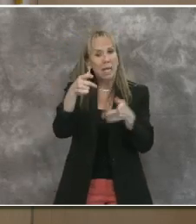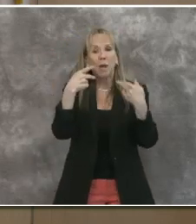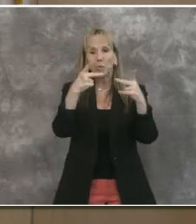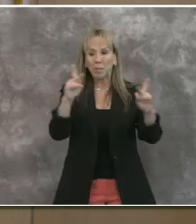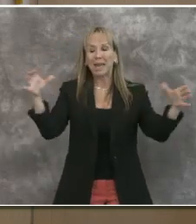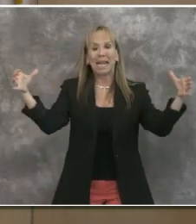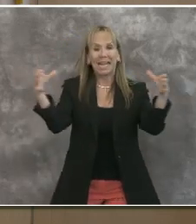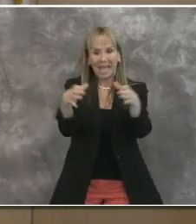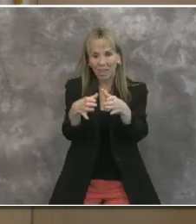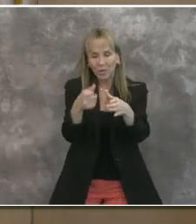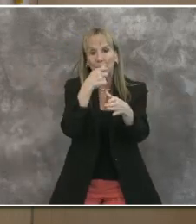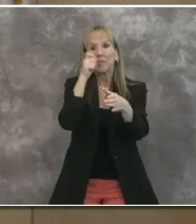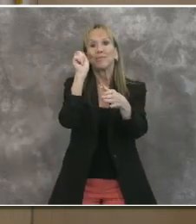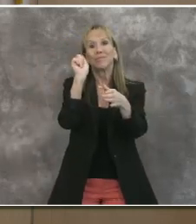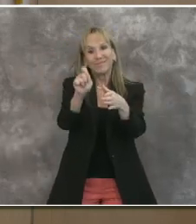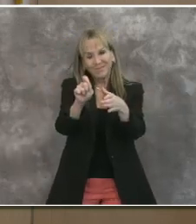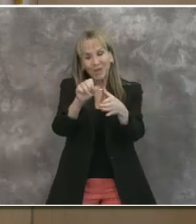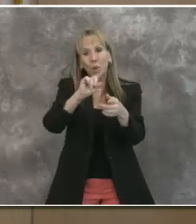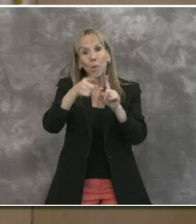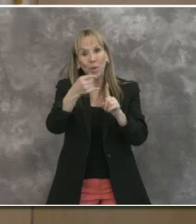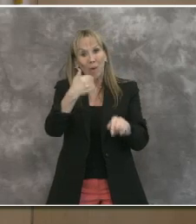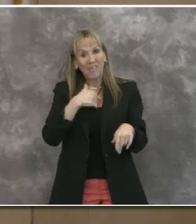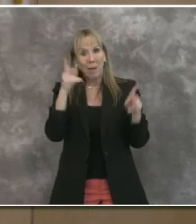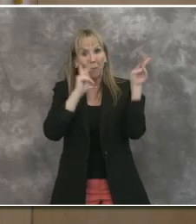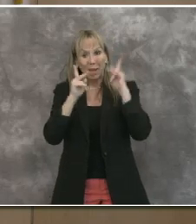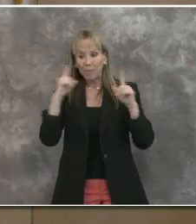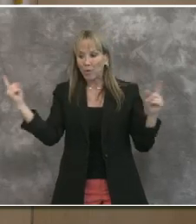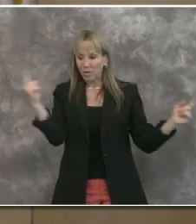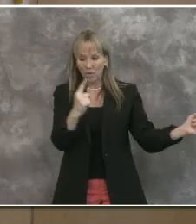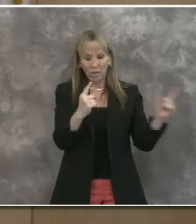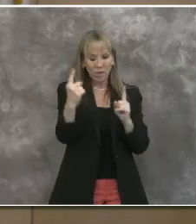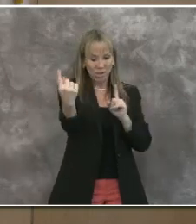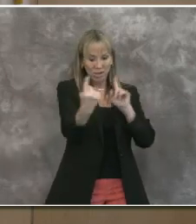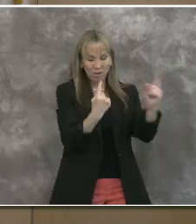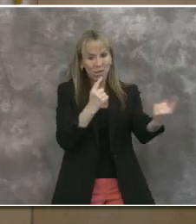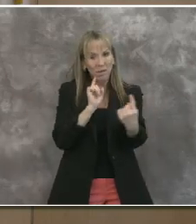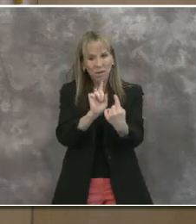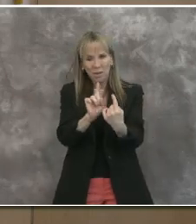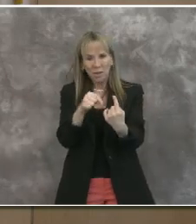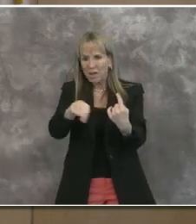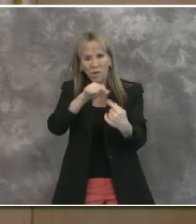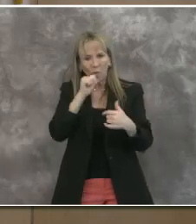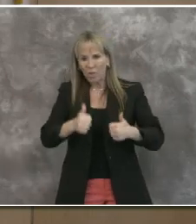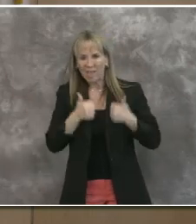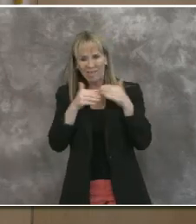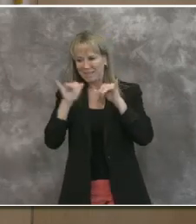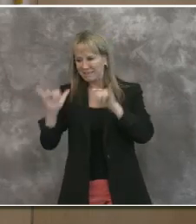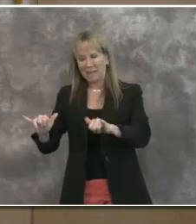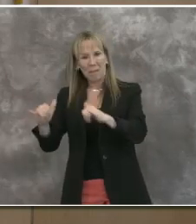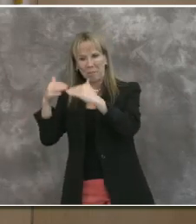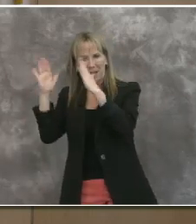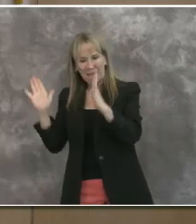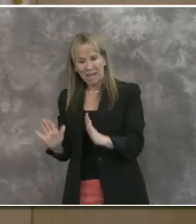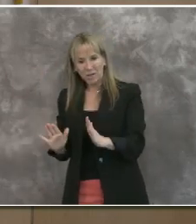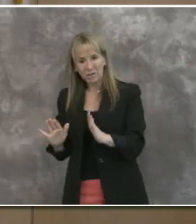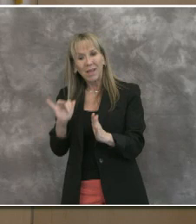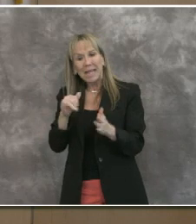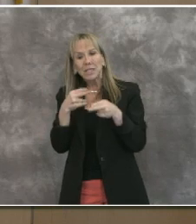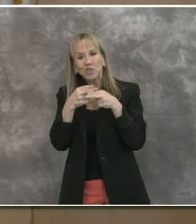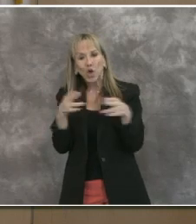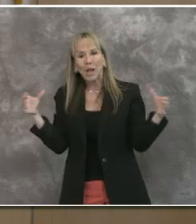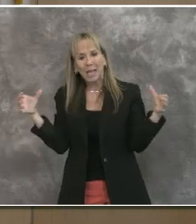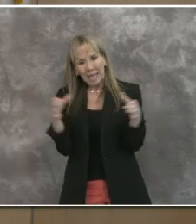gatherings. So when you have individuals that are coming together that are not household members, by definition, that is